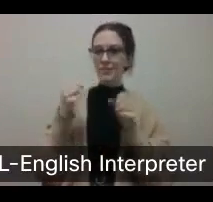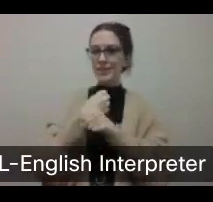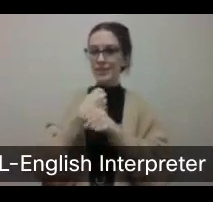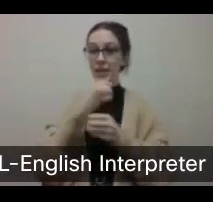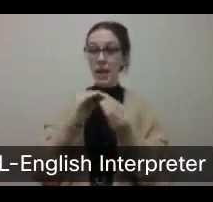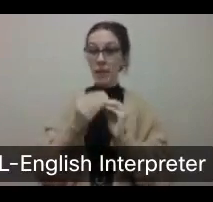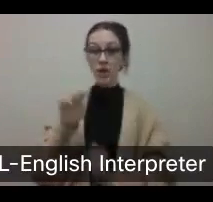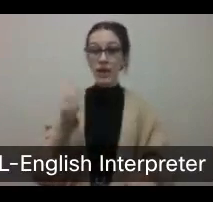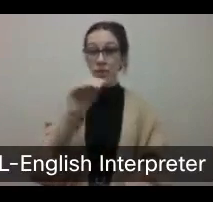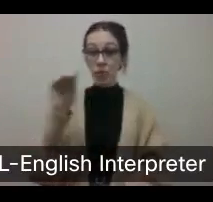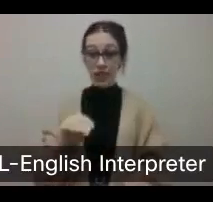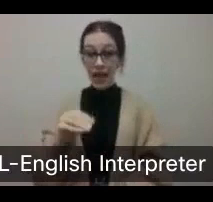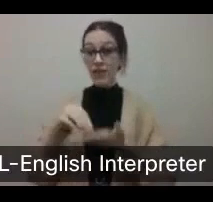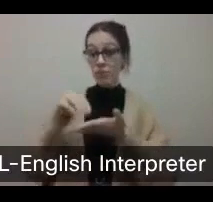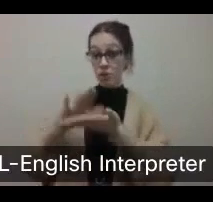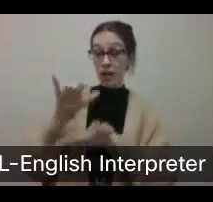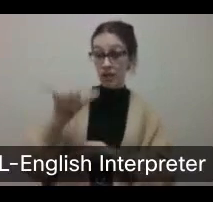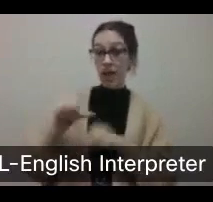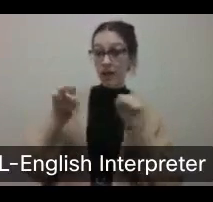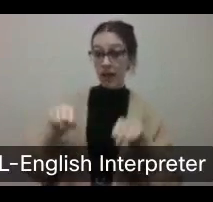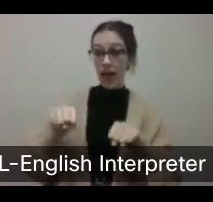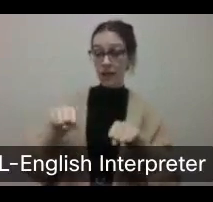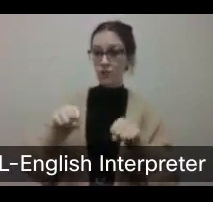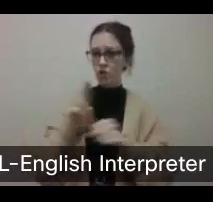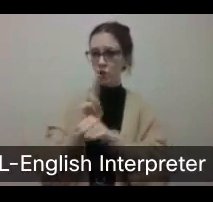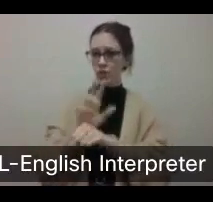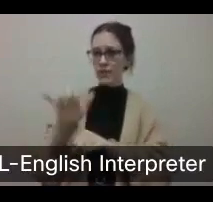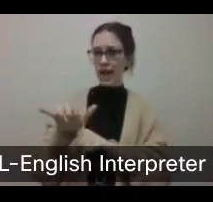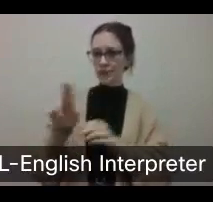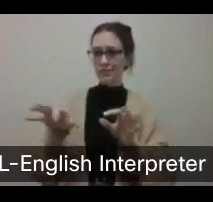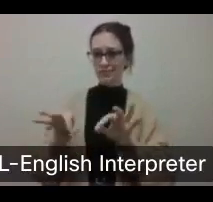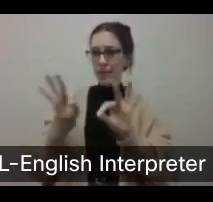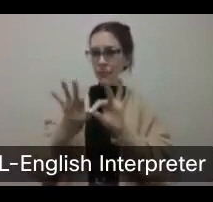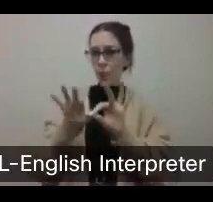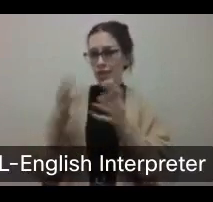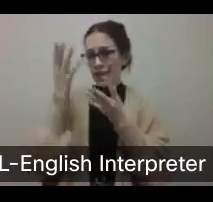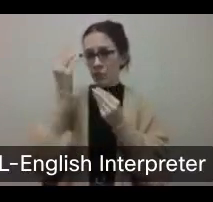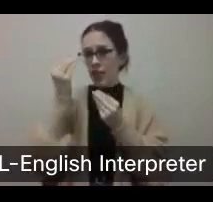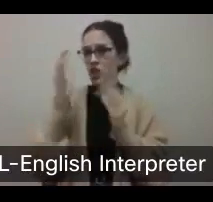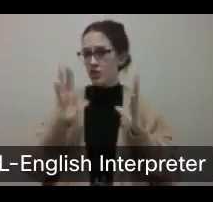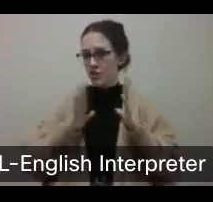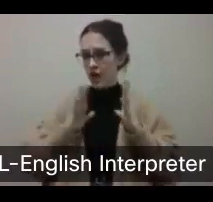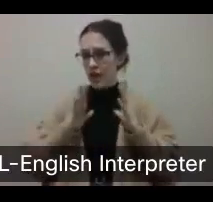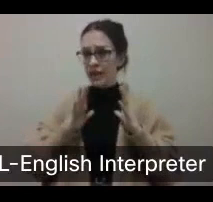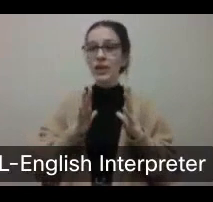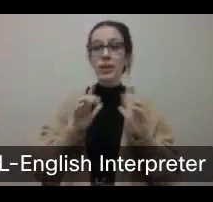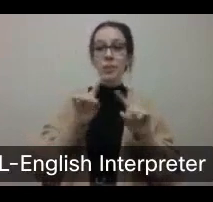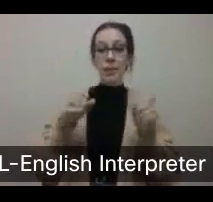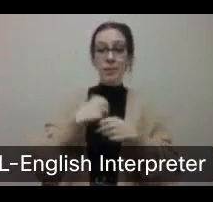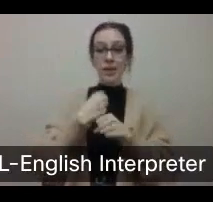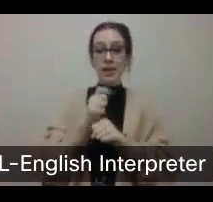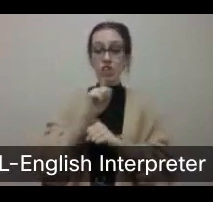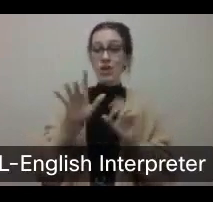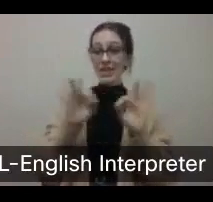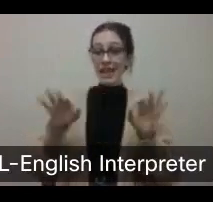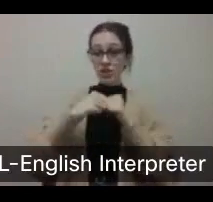your notes, or as long as the rest of your paraphrase is not following the sentence structure of that specific sentence, you should be fine. But wherever